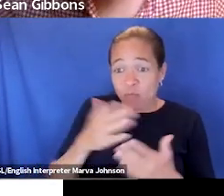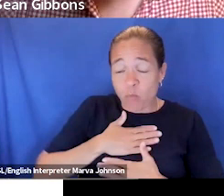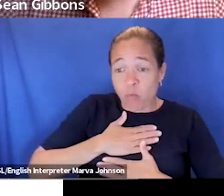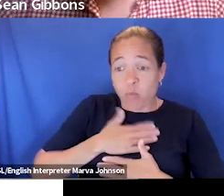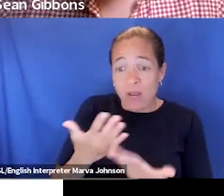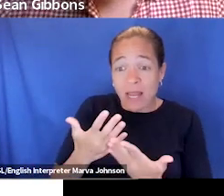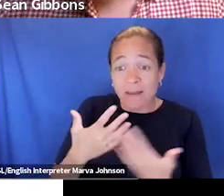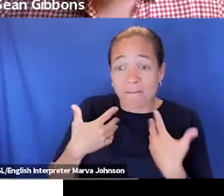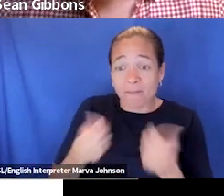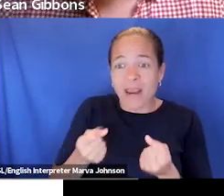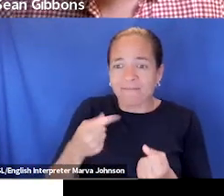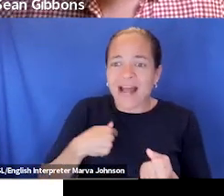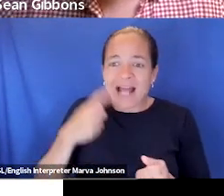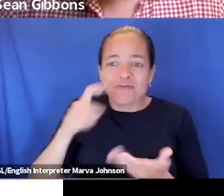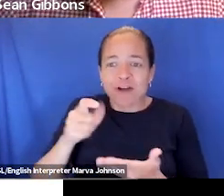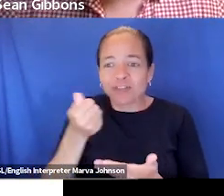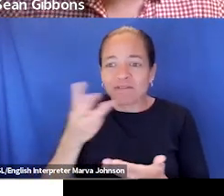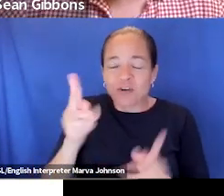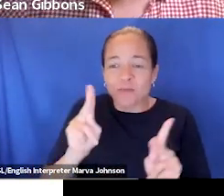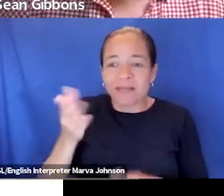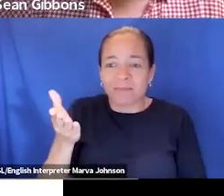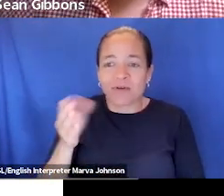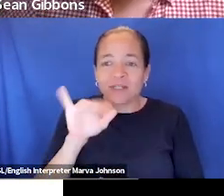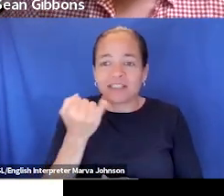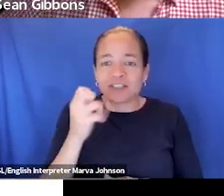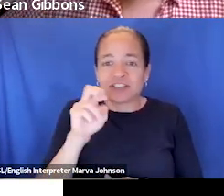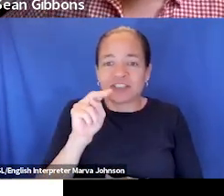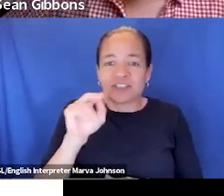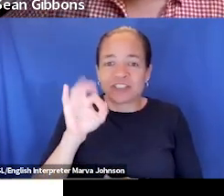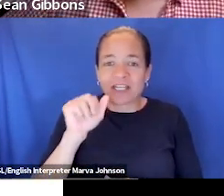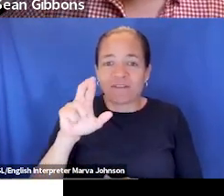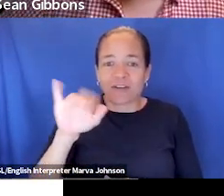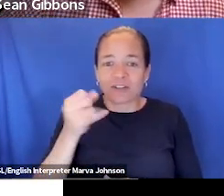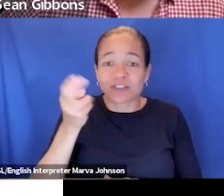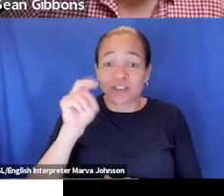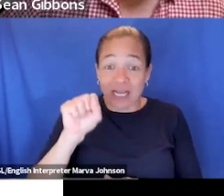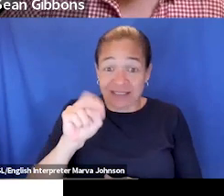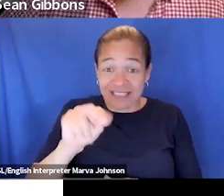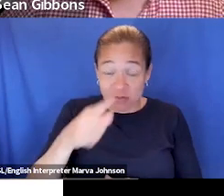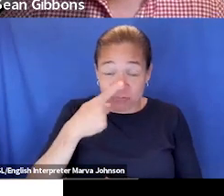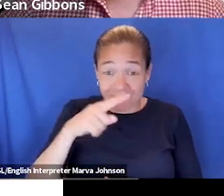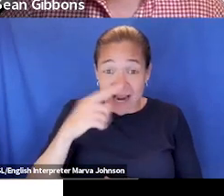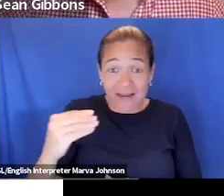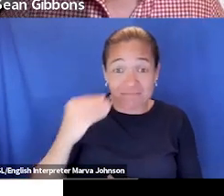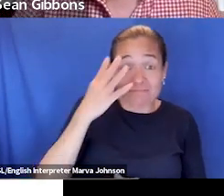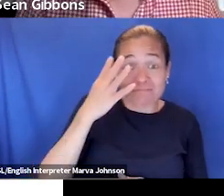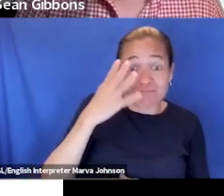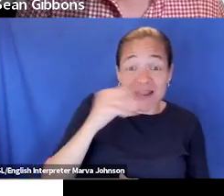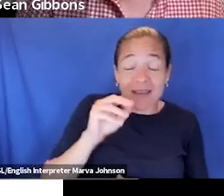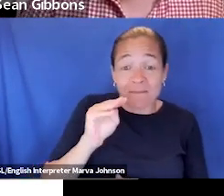few folks here. How about Jennifer Johnson? Would you mind firing up your camera and your